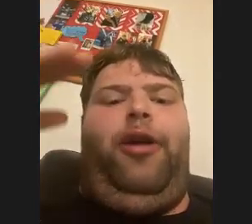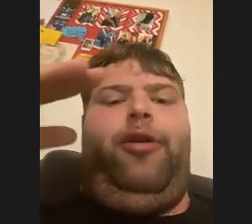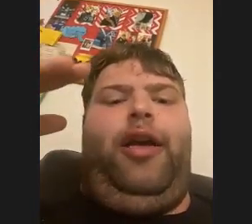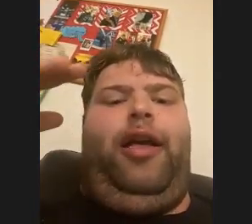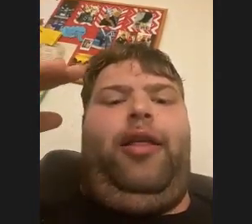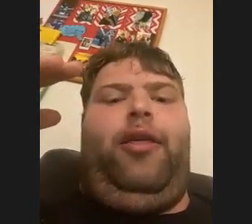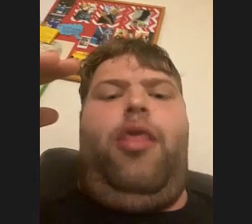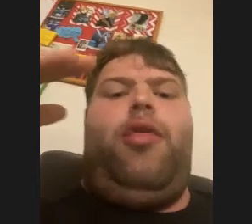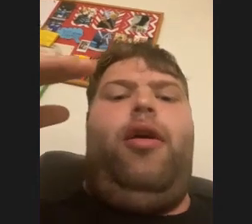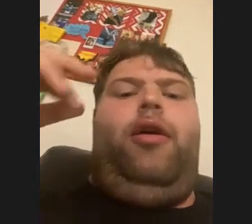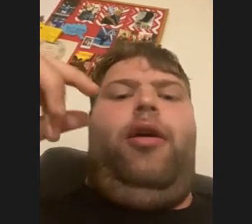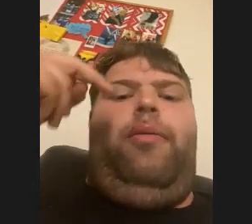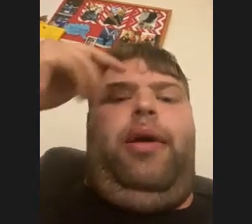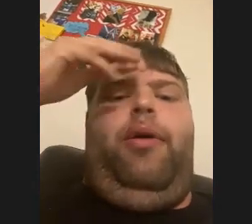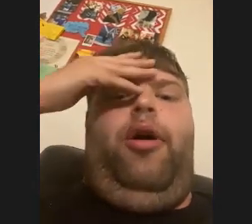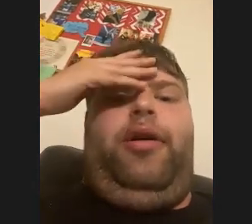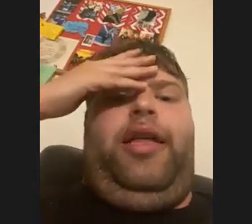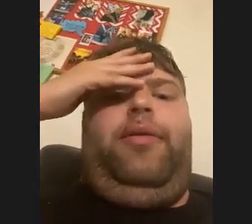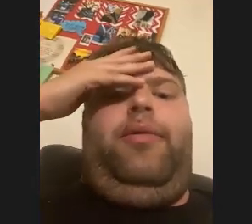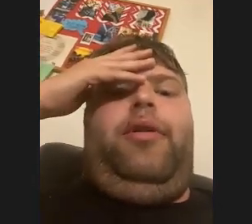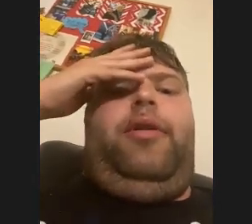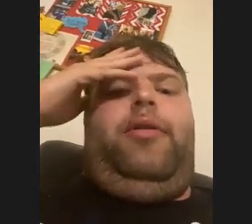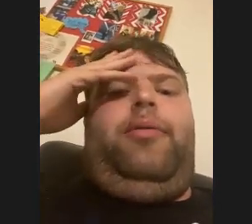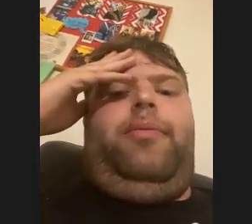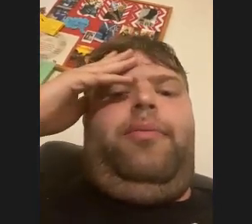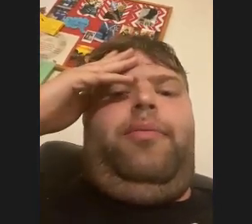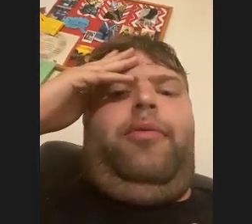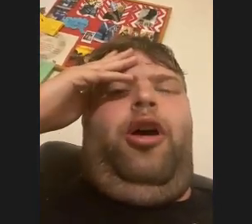doesn't matter, because we were all